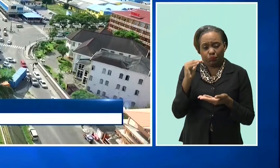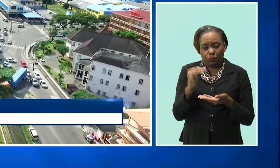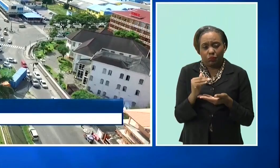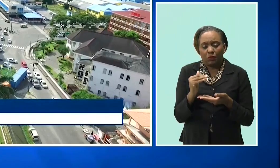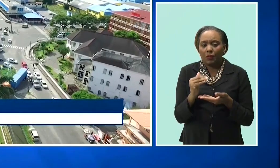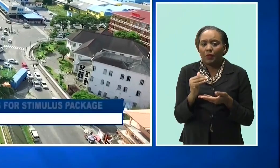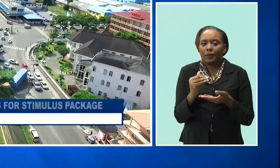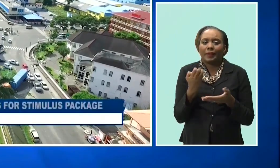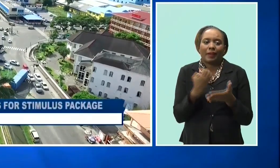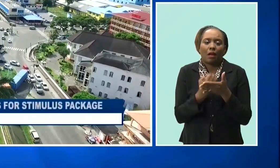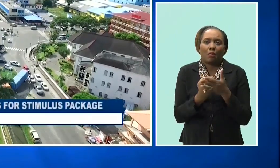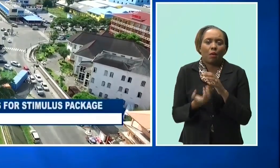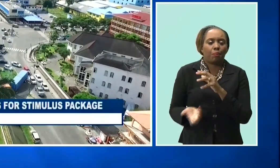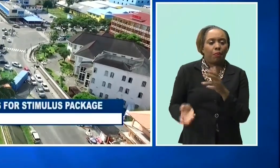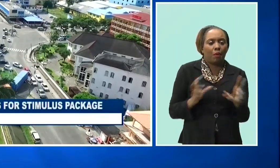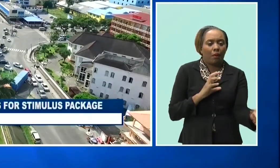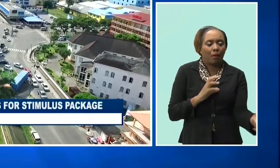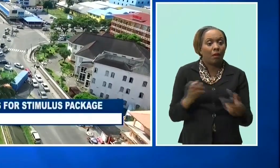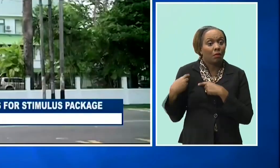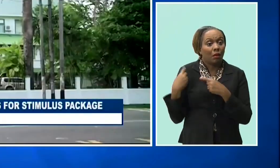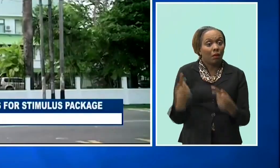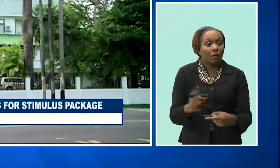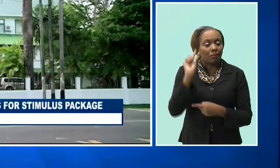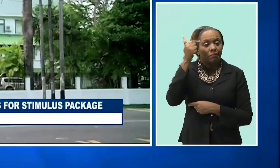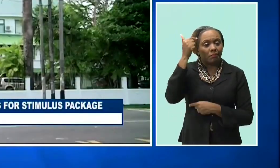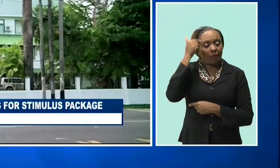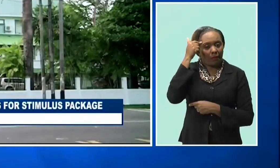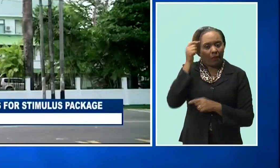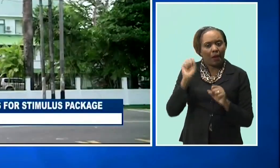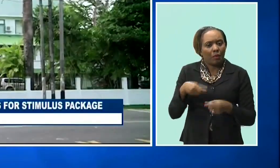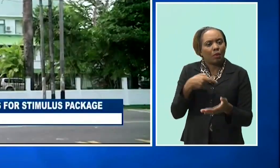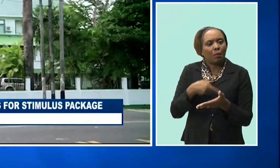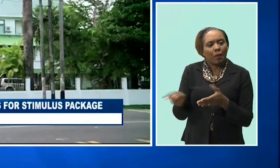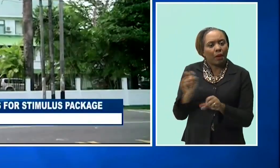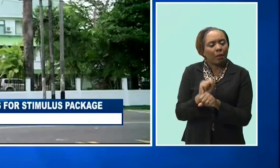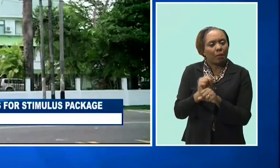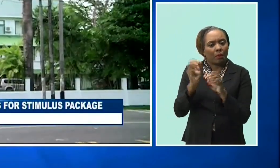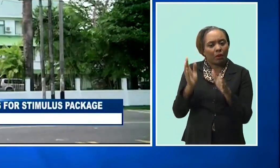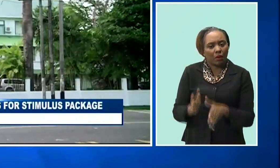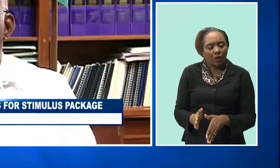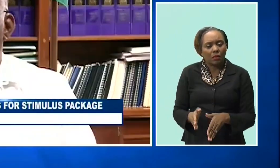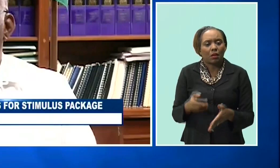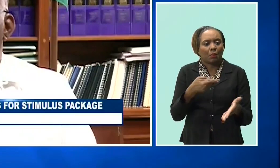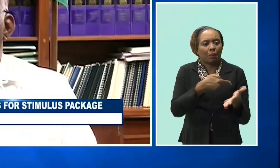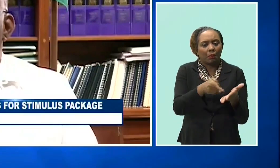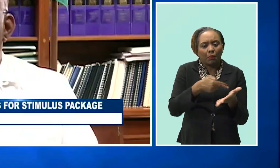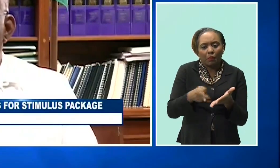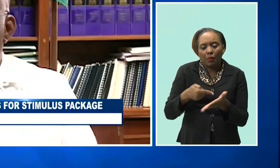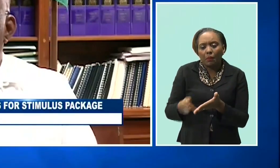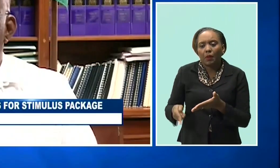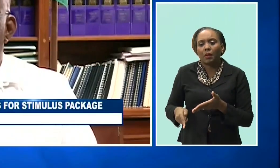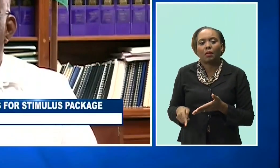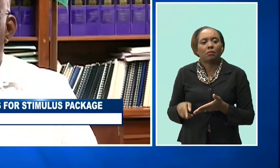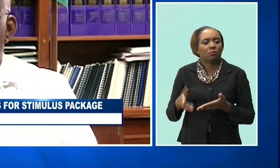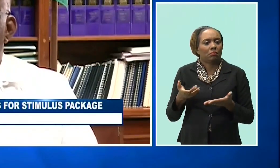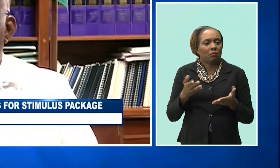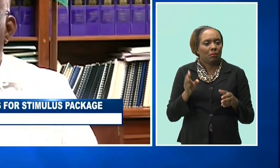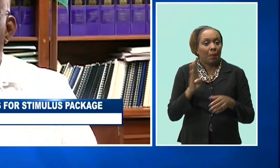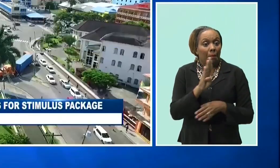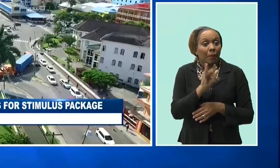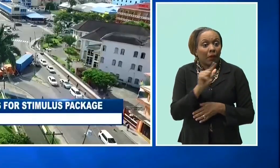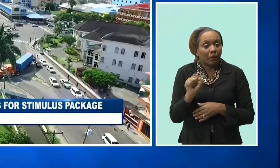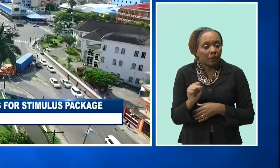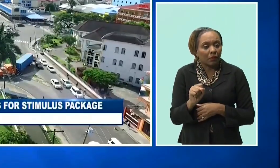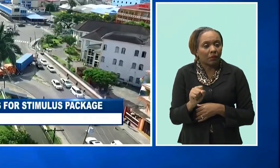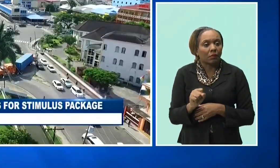crisis. He noted that so far, government has been able to pay employees and other expenditure. The Finance Minister said it is for